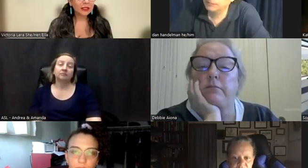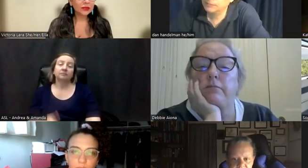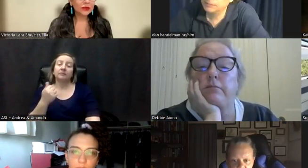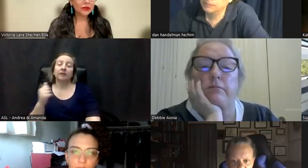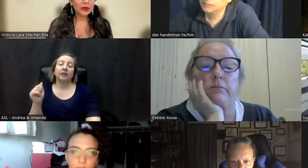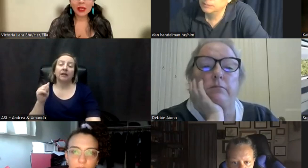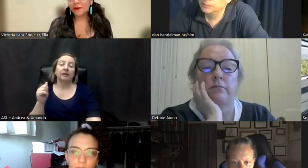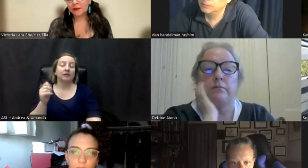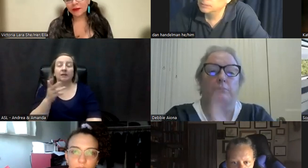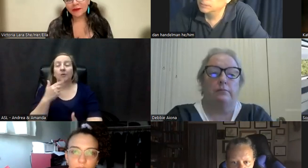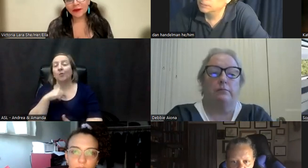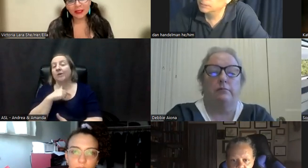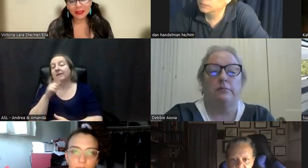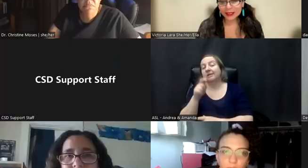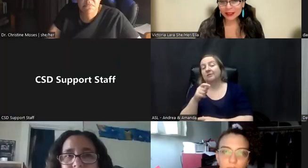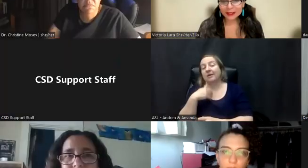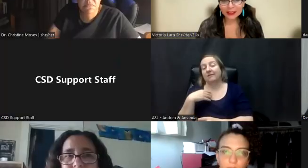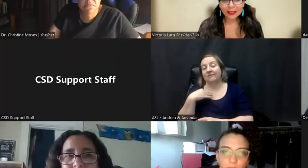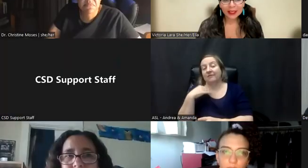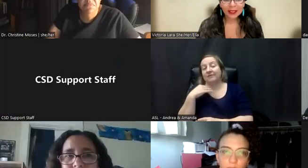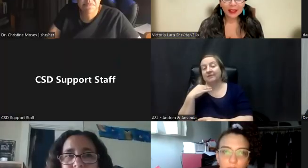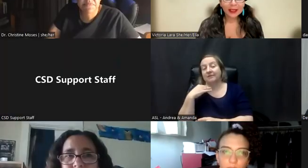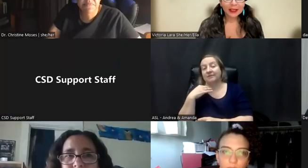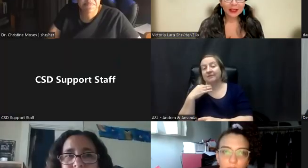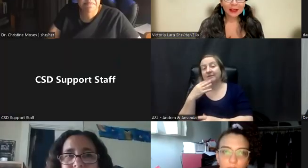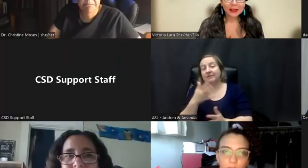We need to have volunteers